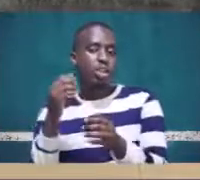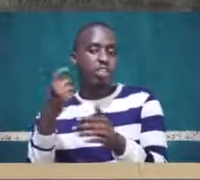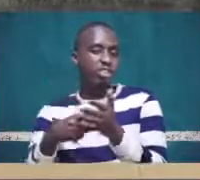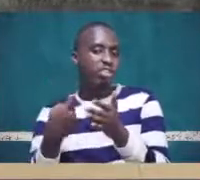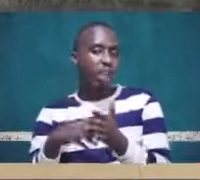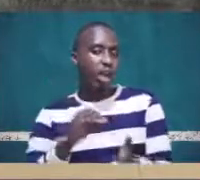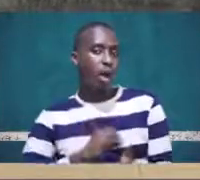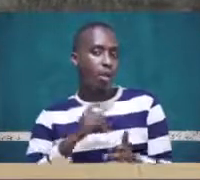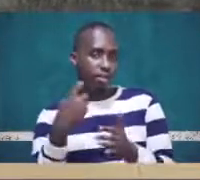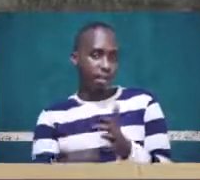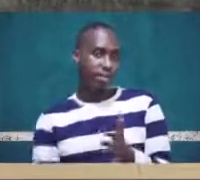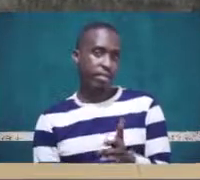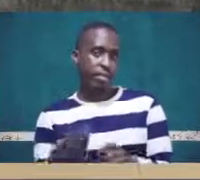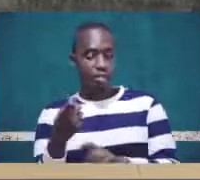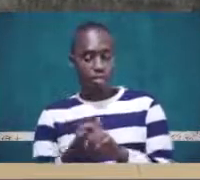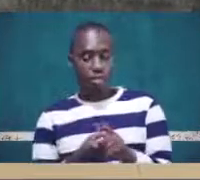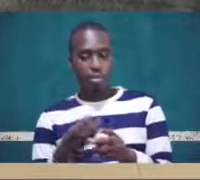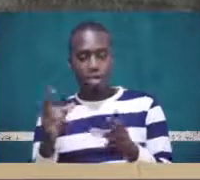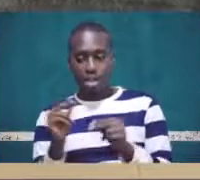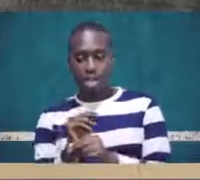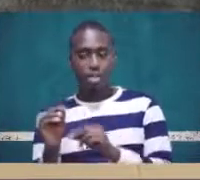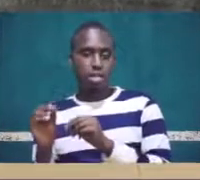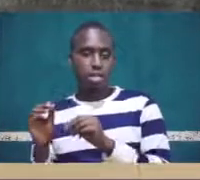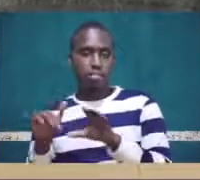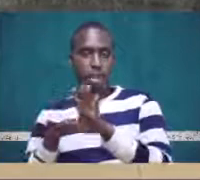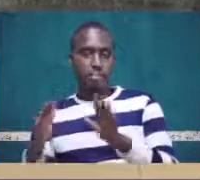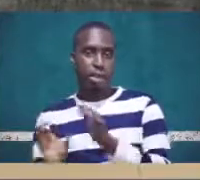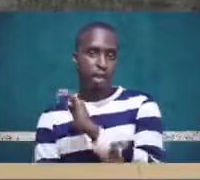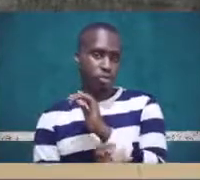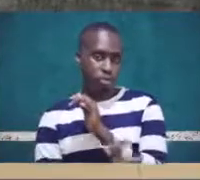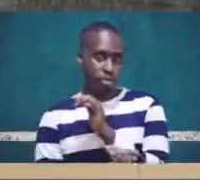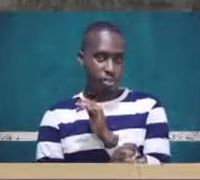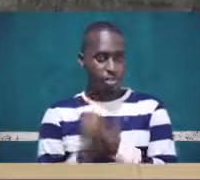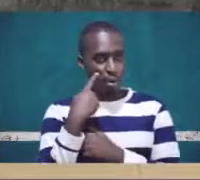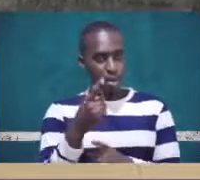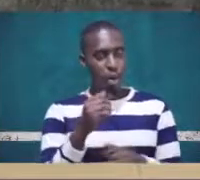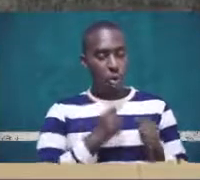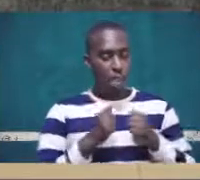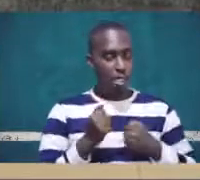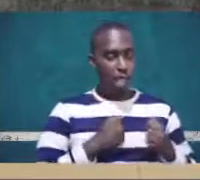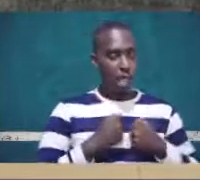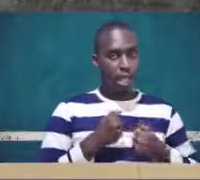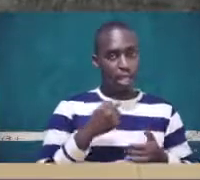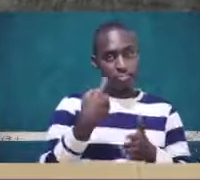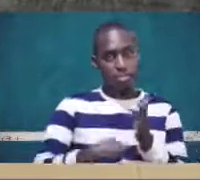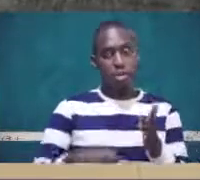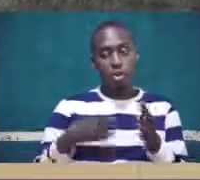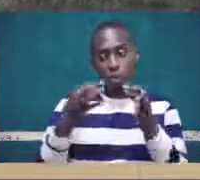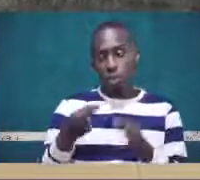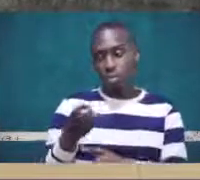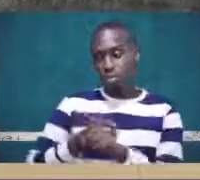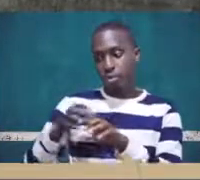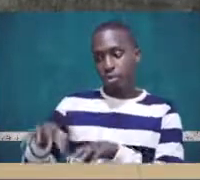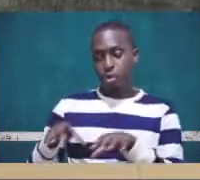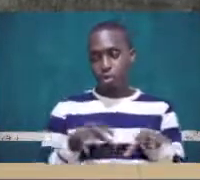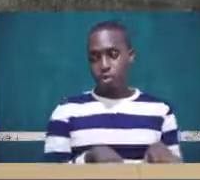on commodities from non-member countries. Now, you see Rwanda is charging 10% on commodities that are imported from